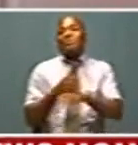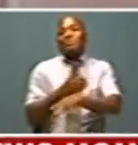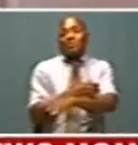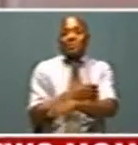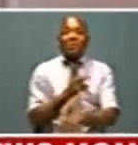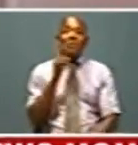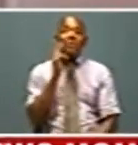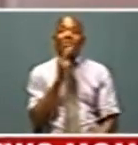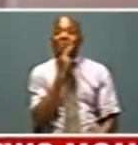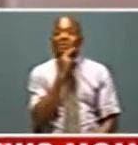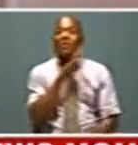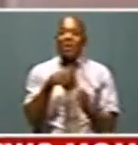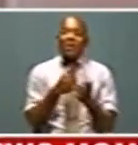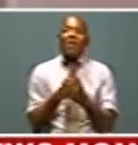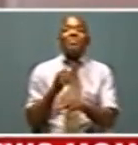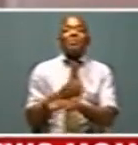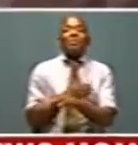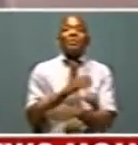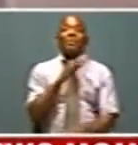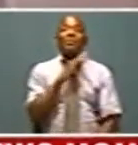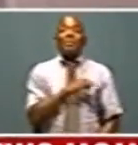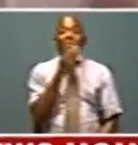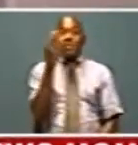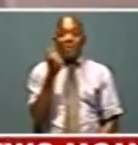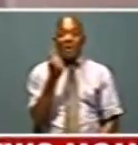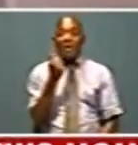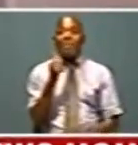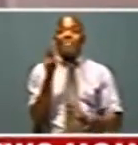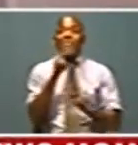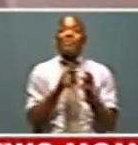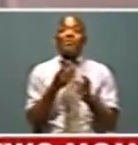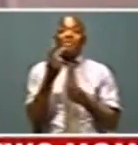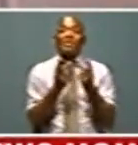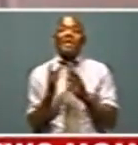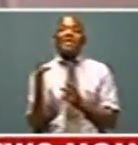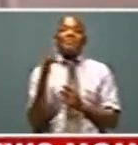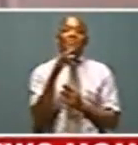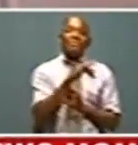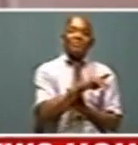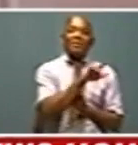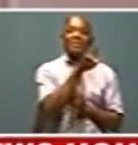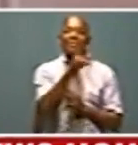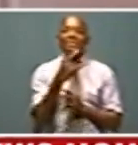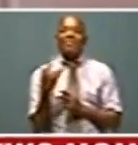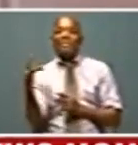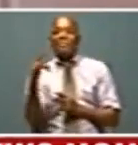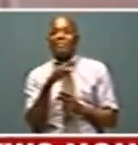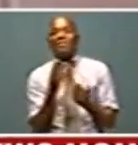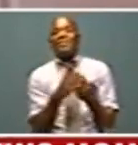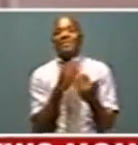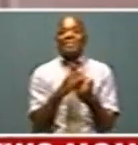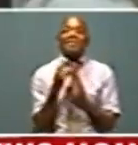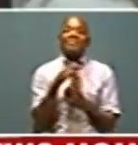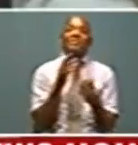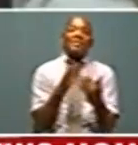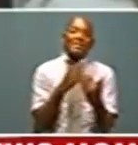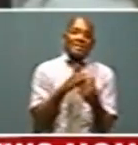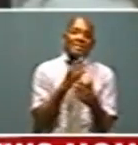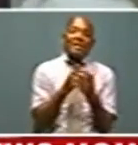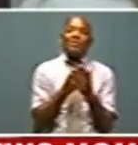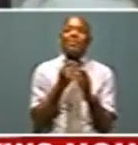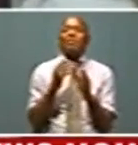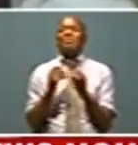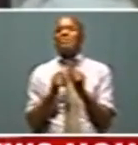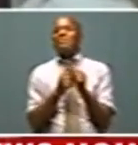restaurants and other things, will all benefit because of the inflow of people, because people will see coming to work to be very easier than it used